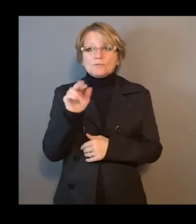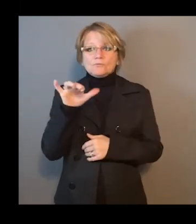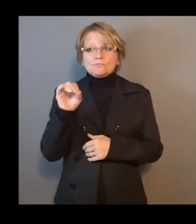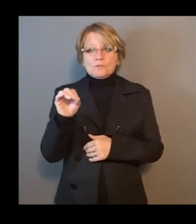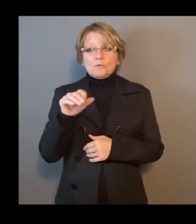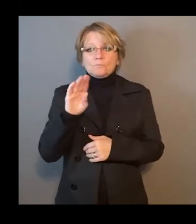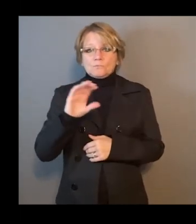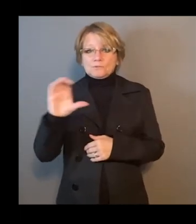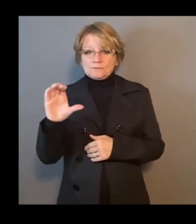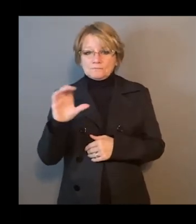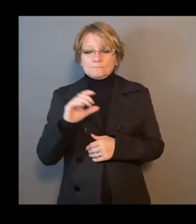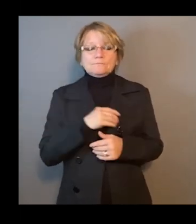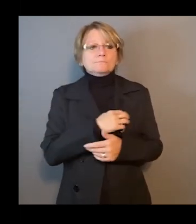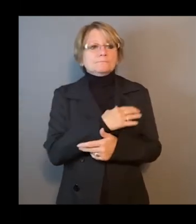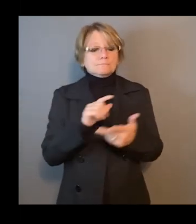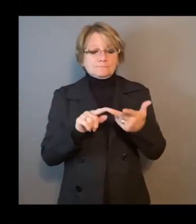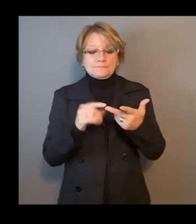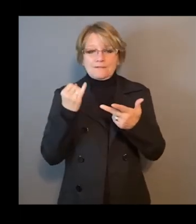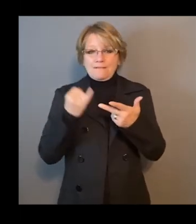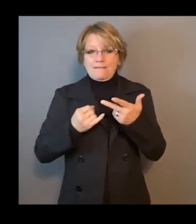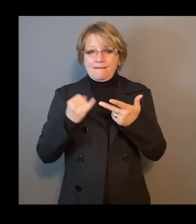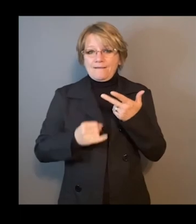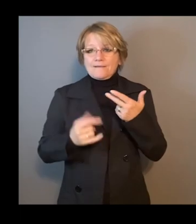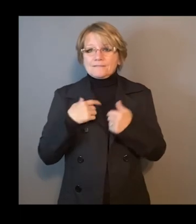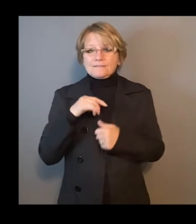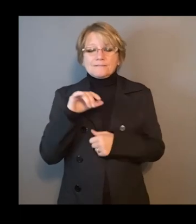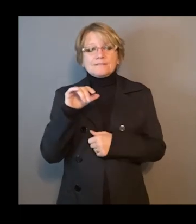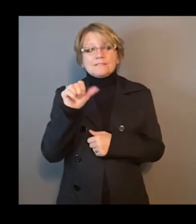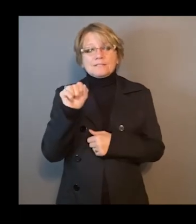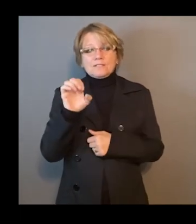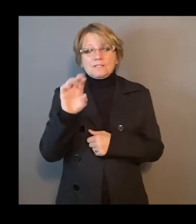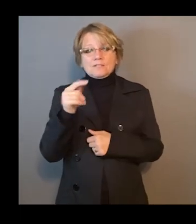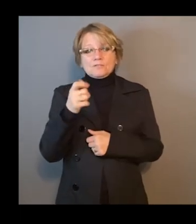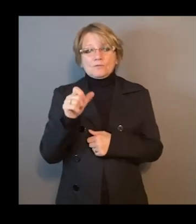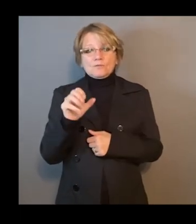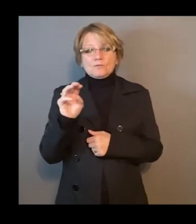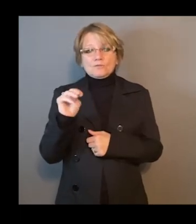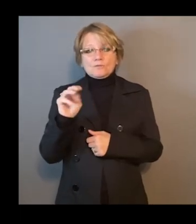Bristol Community College. And last but not least, Serge Maniz.